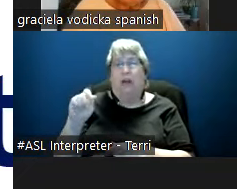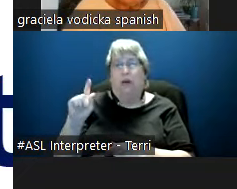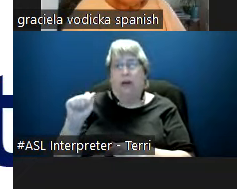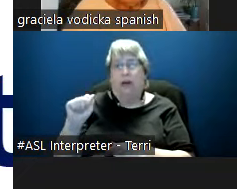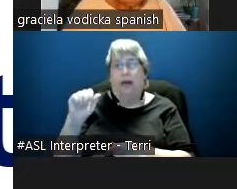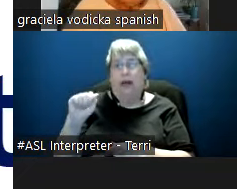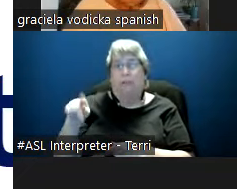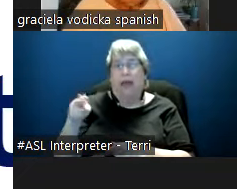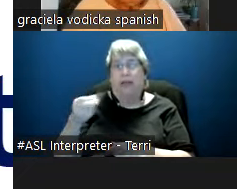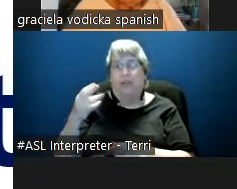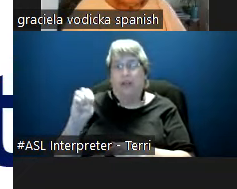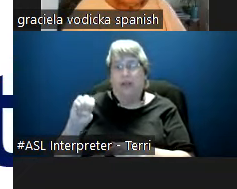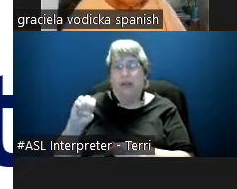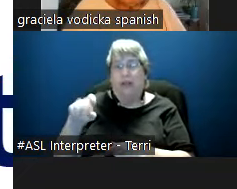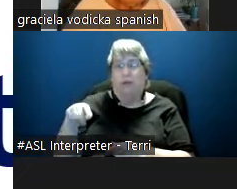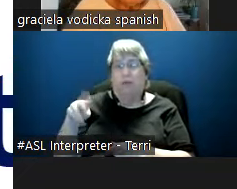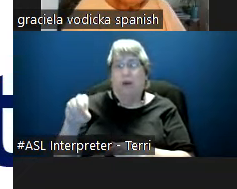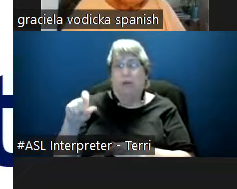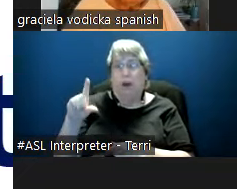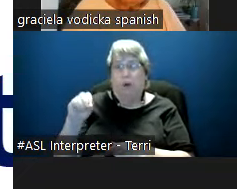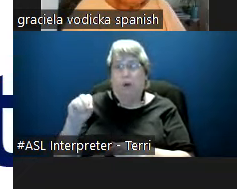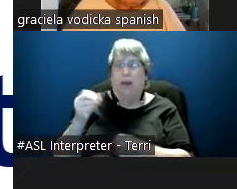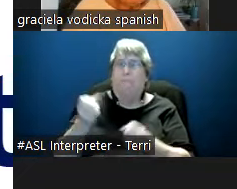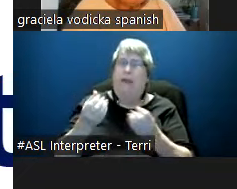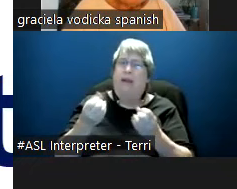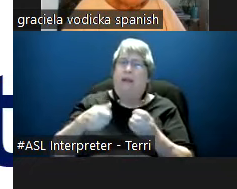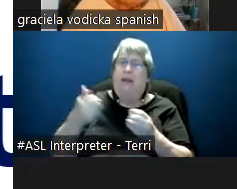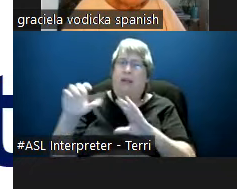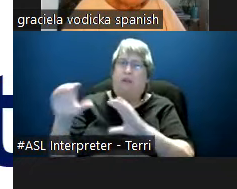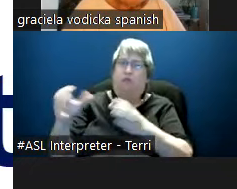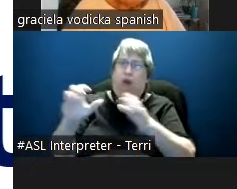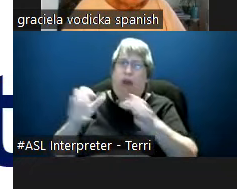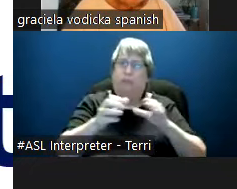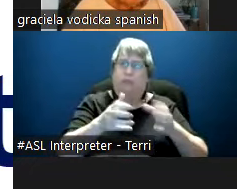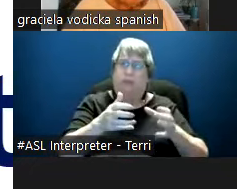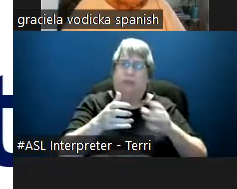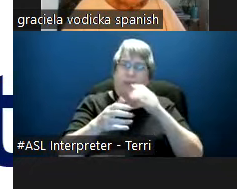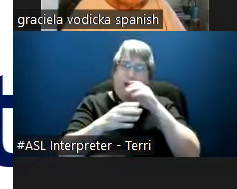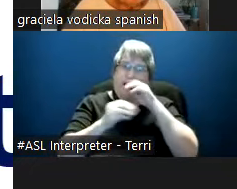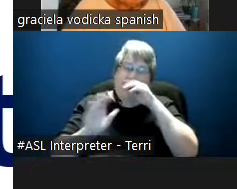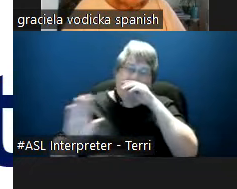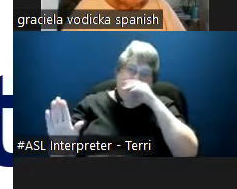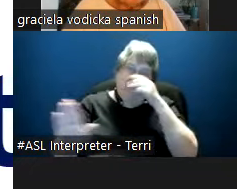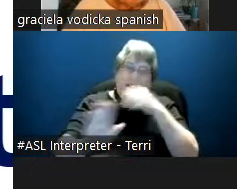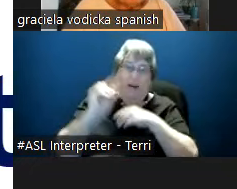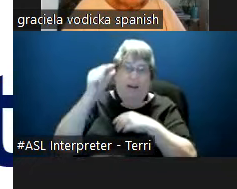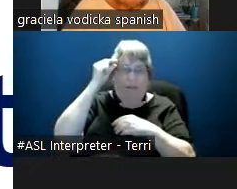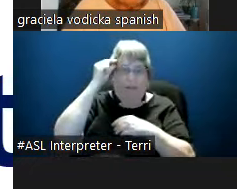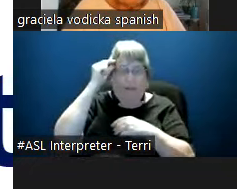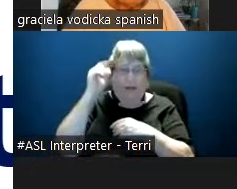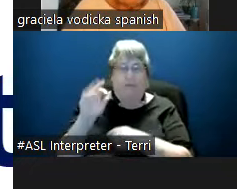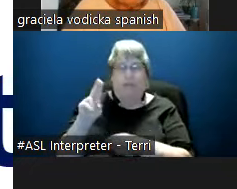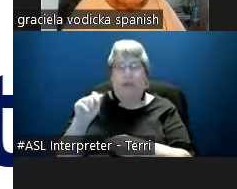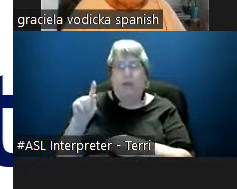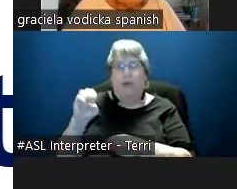Apache, Puebloan nations, and many tribes, and that the sovereign tribal governments of the Ute Mountain,